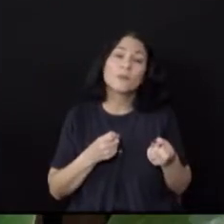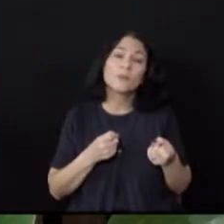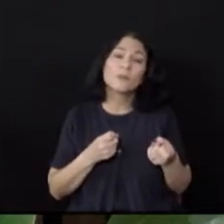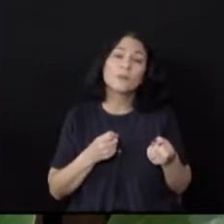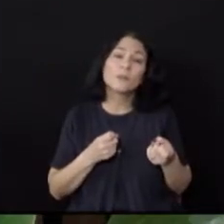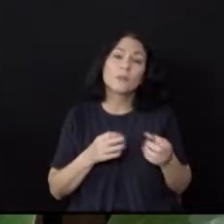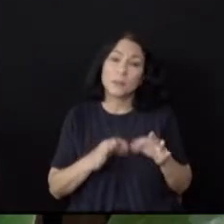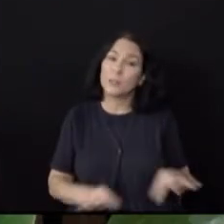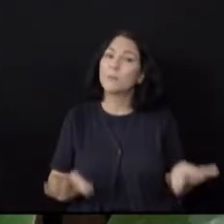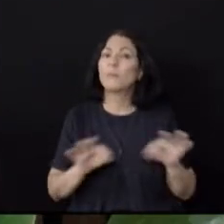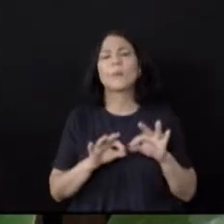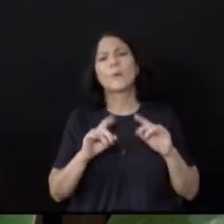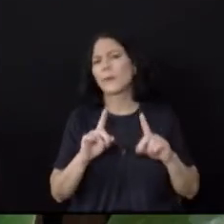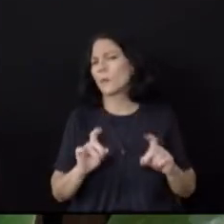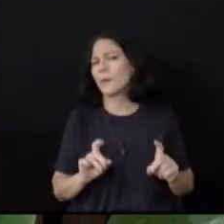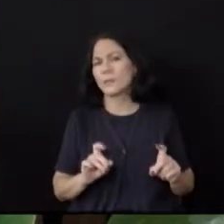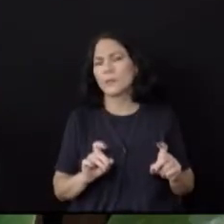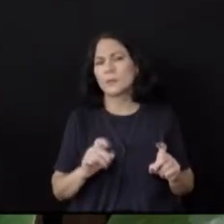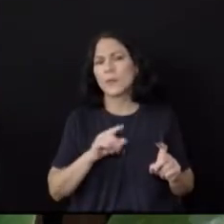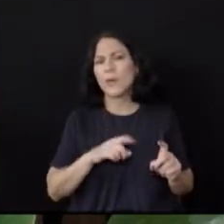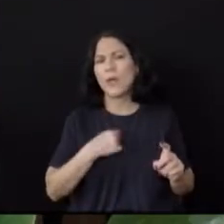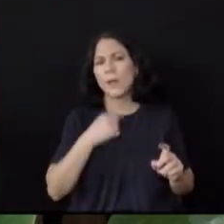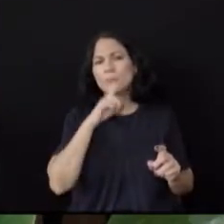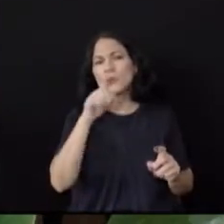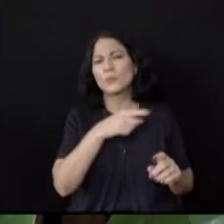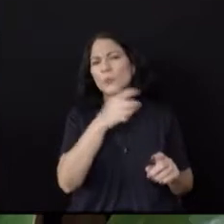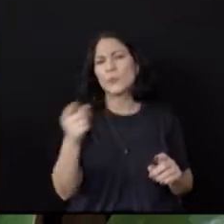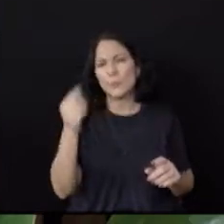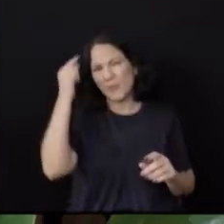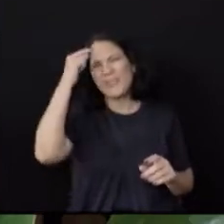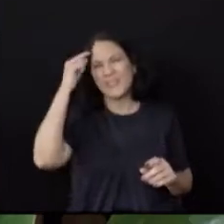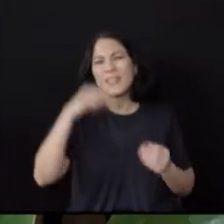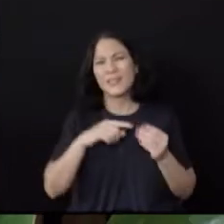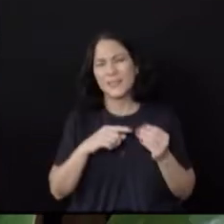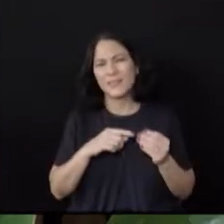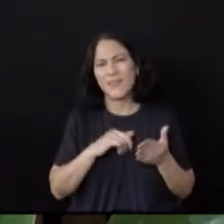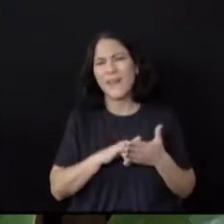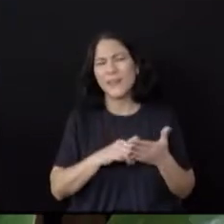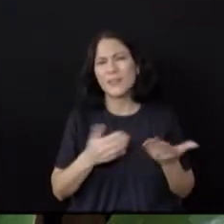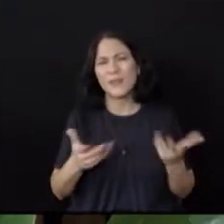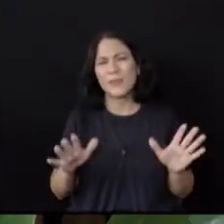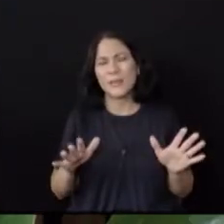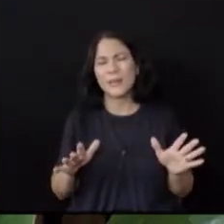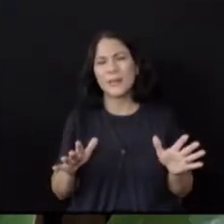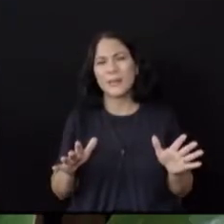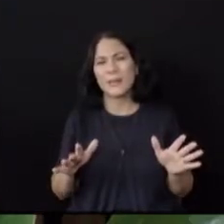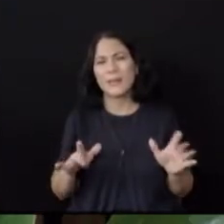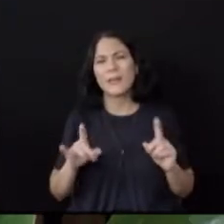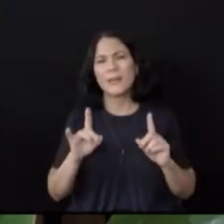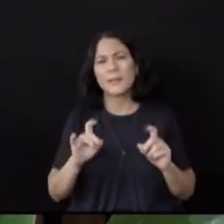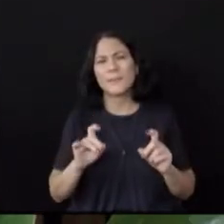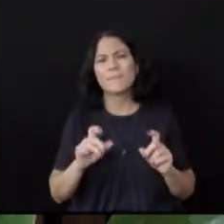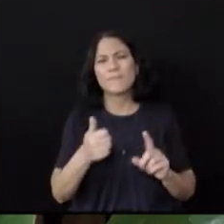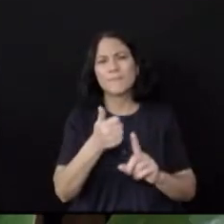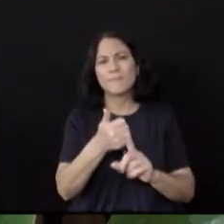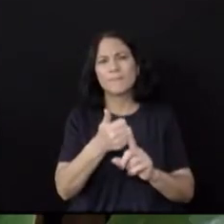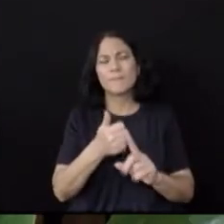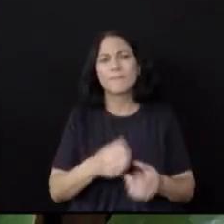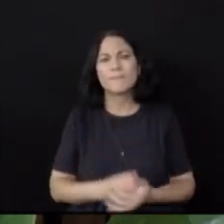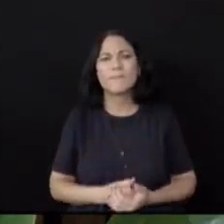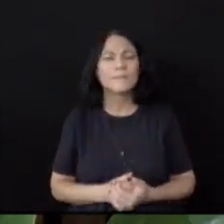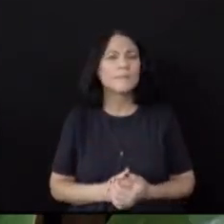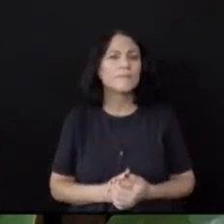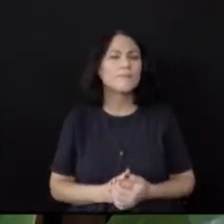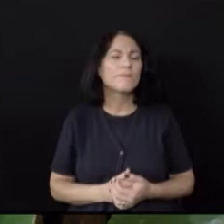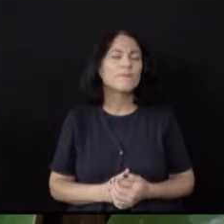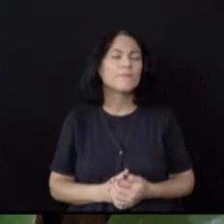Those are important questions that I'm sure many of you have already been thinking about, already been asking yourself in these recent weeks. So